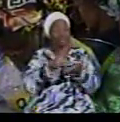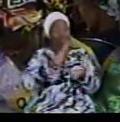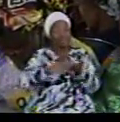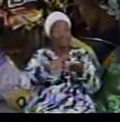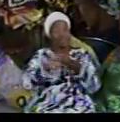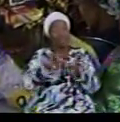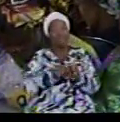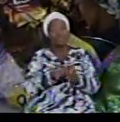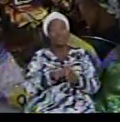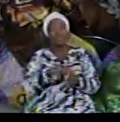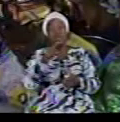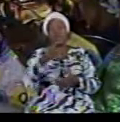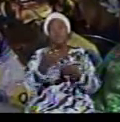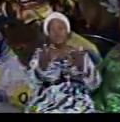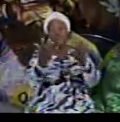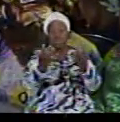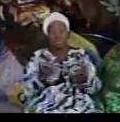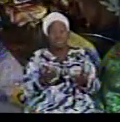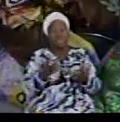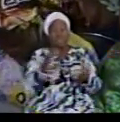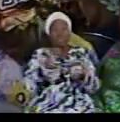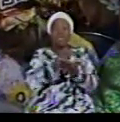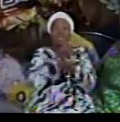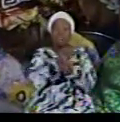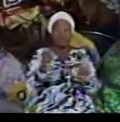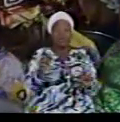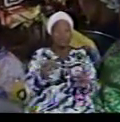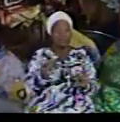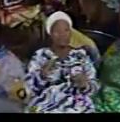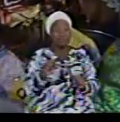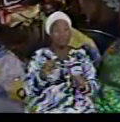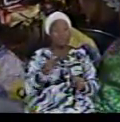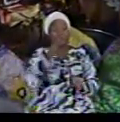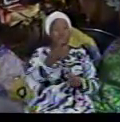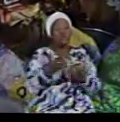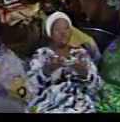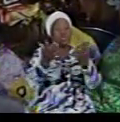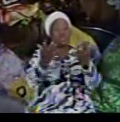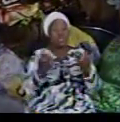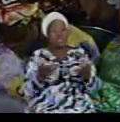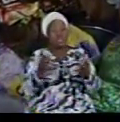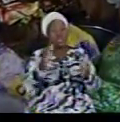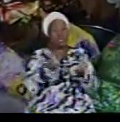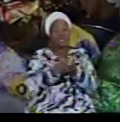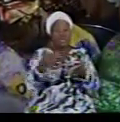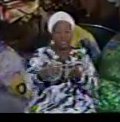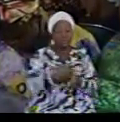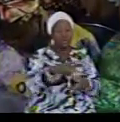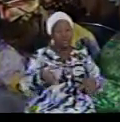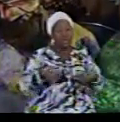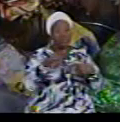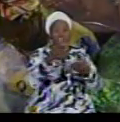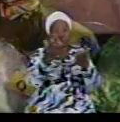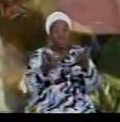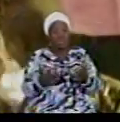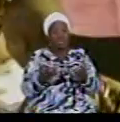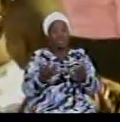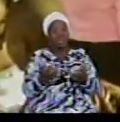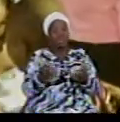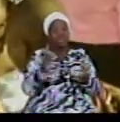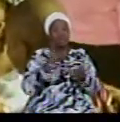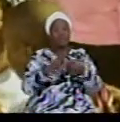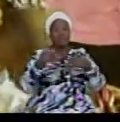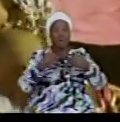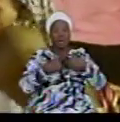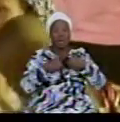forgiveness. You desire that salvation. You desire that new life. You desire to